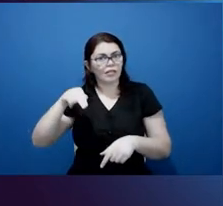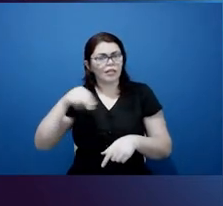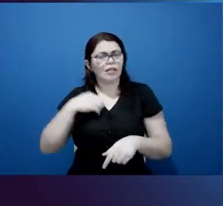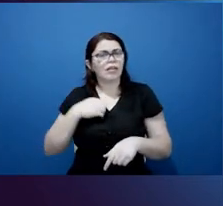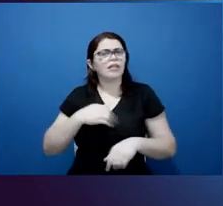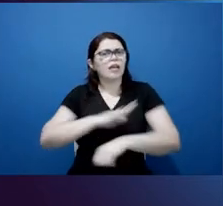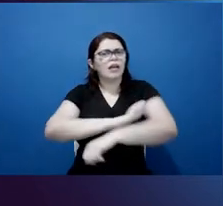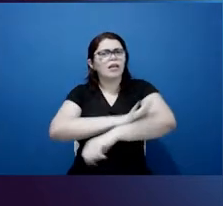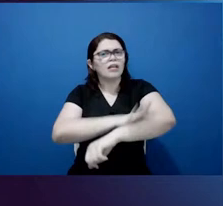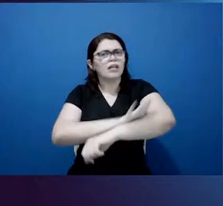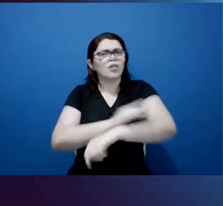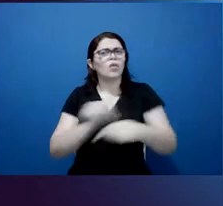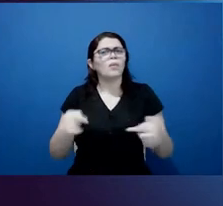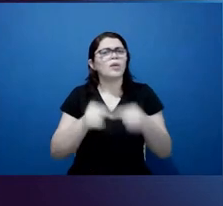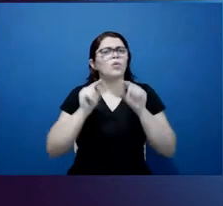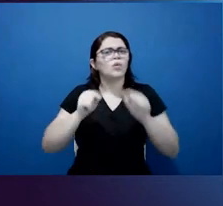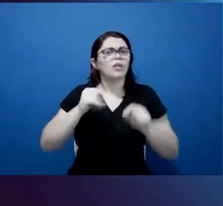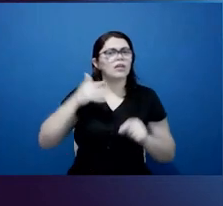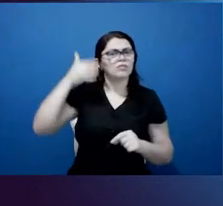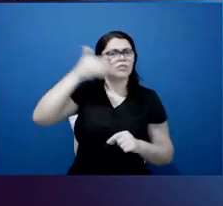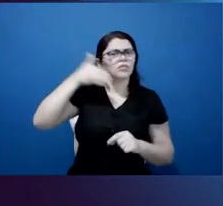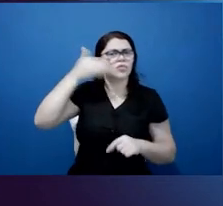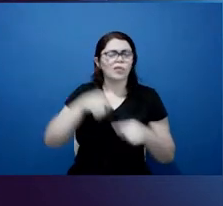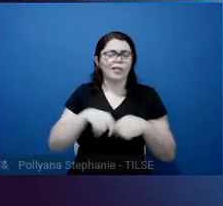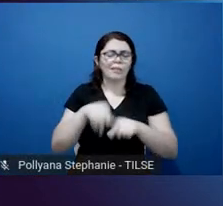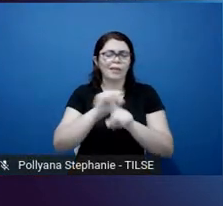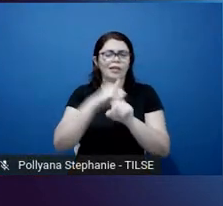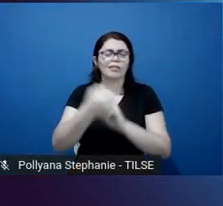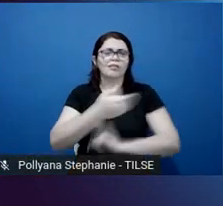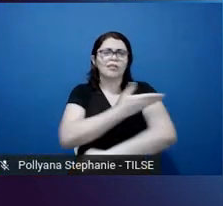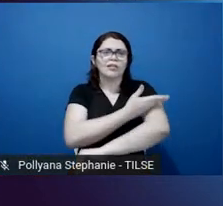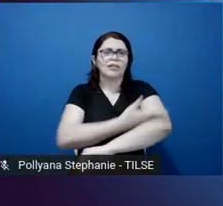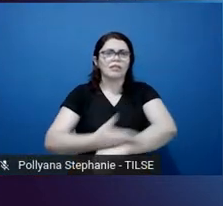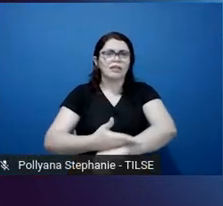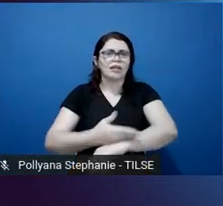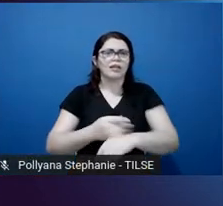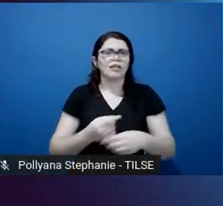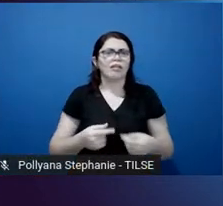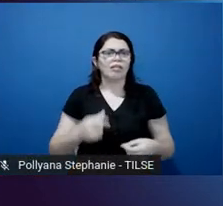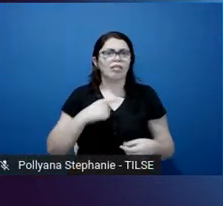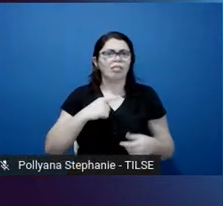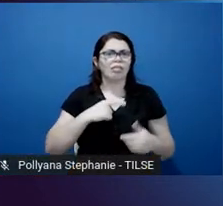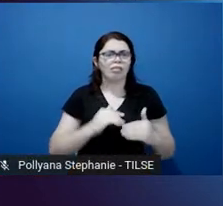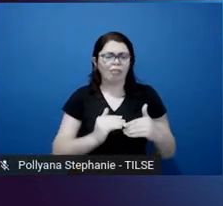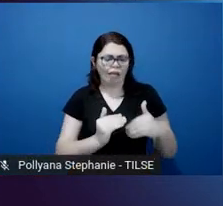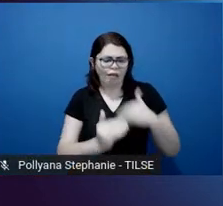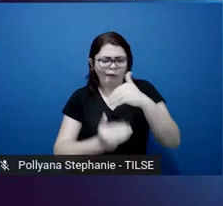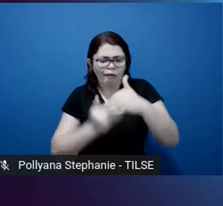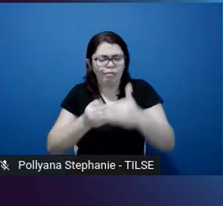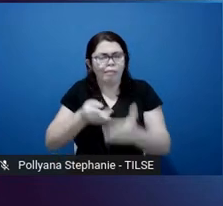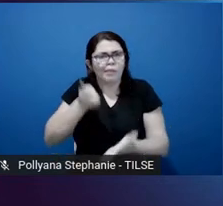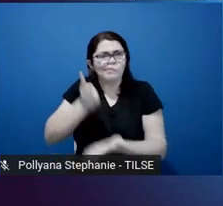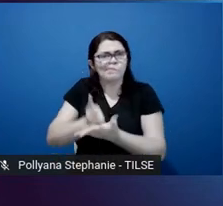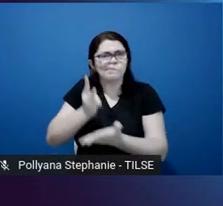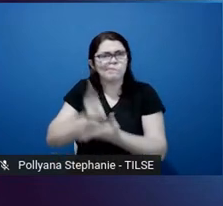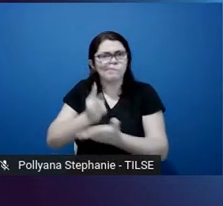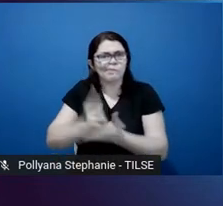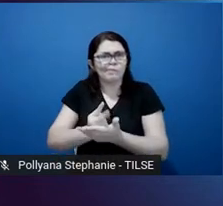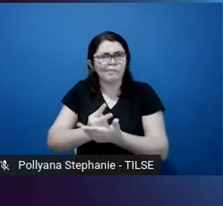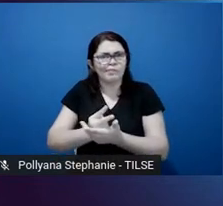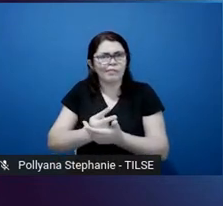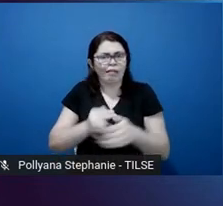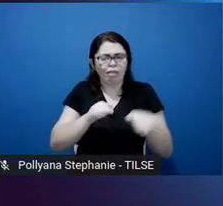both discourse and social practice that construct and perpetuate unequal relations